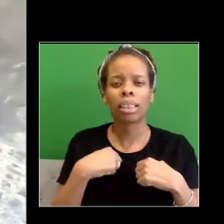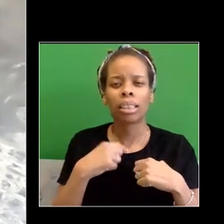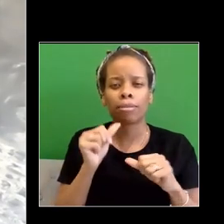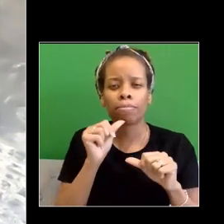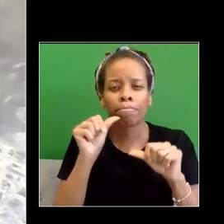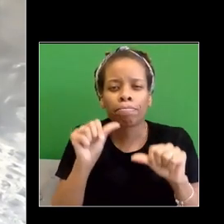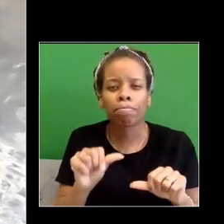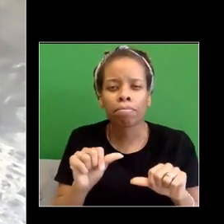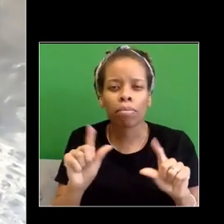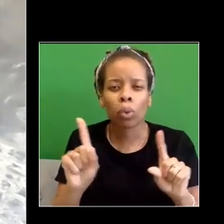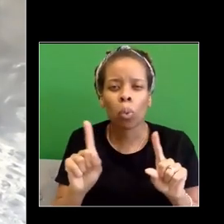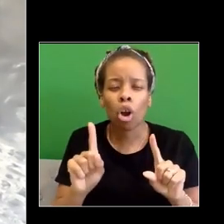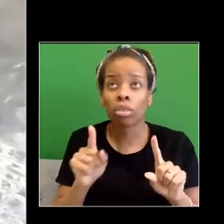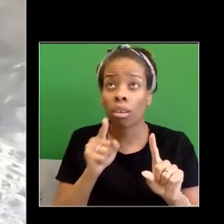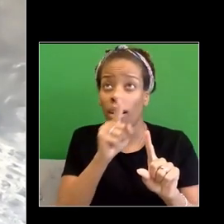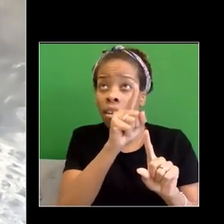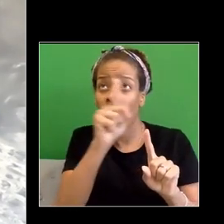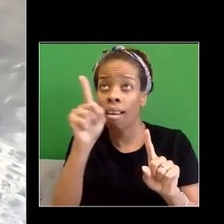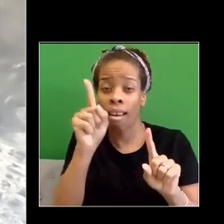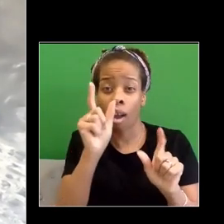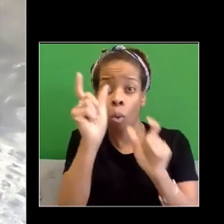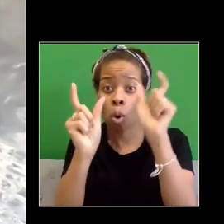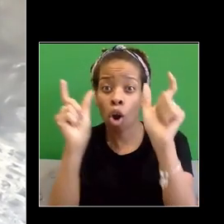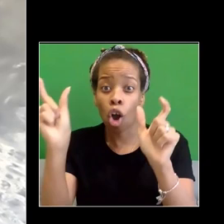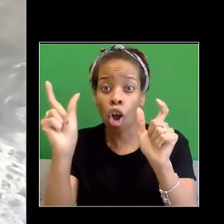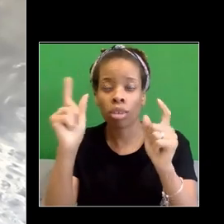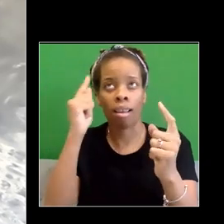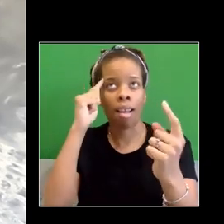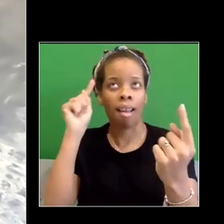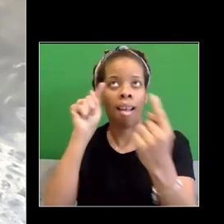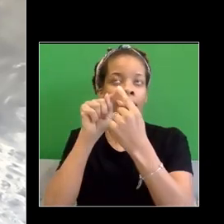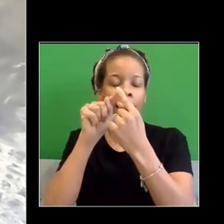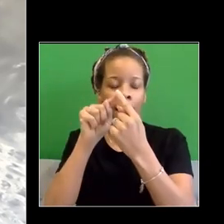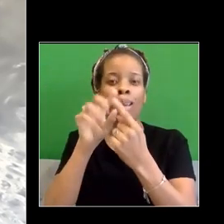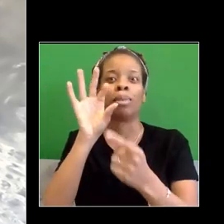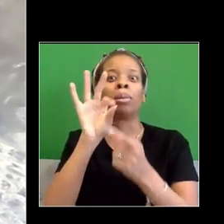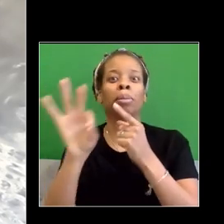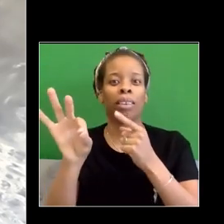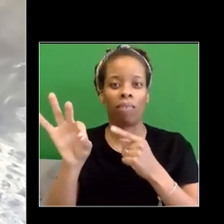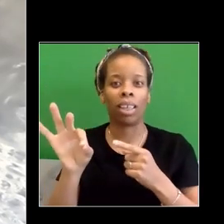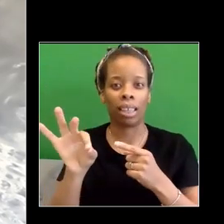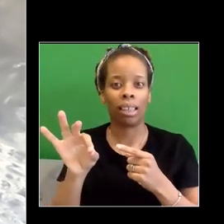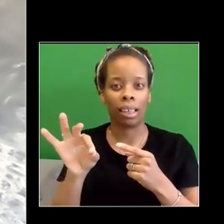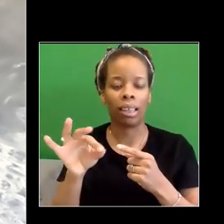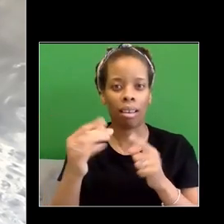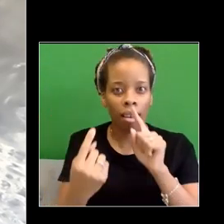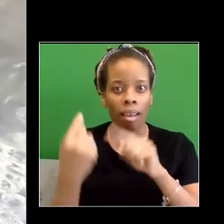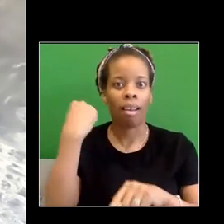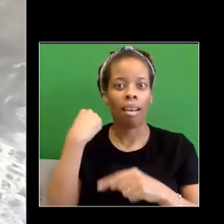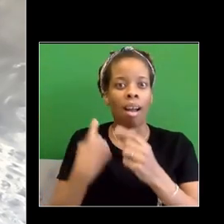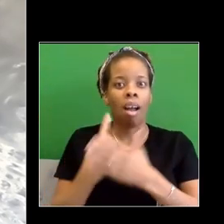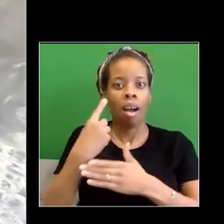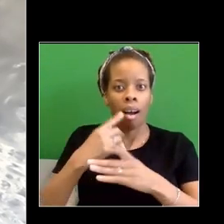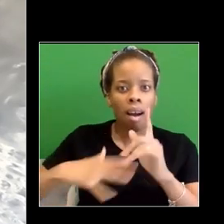keeping that as a code in my head to remind me of what I was thinking, what was going on around that